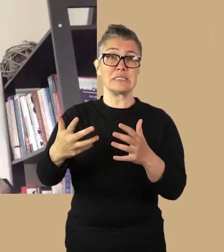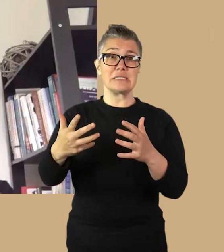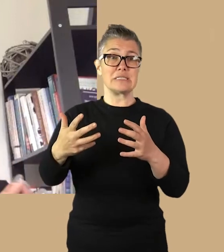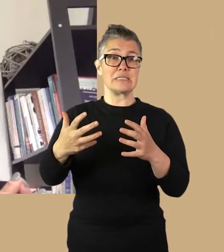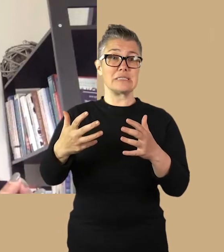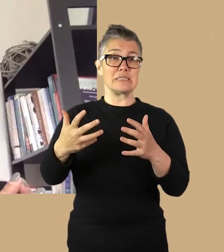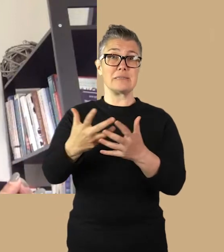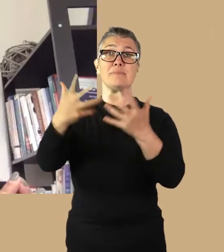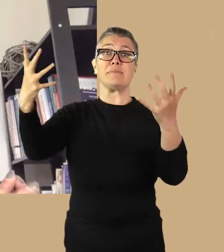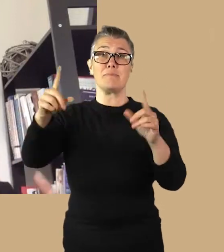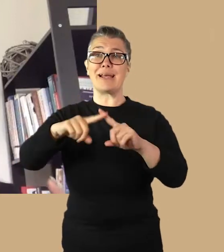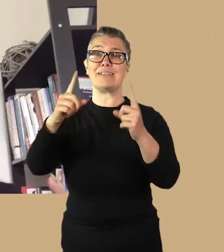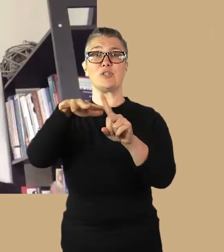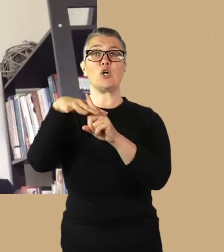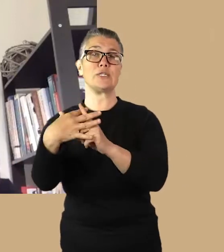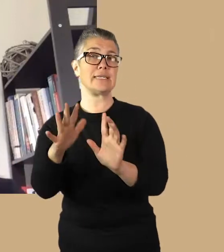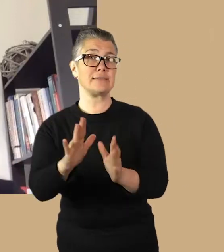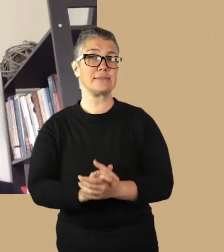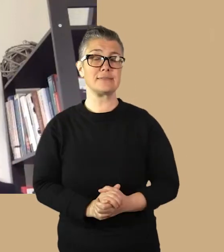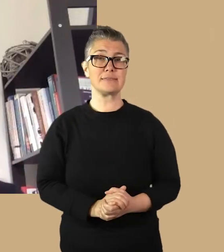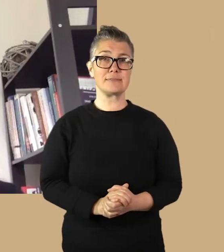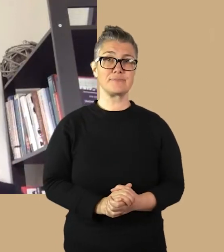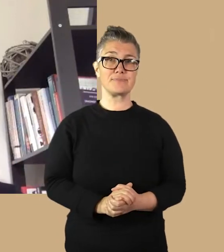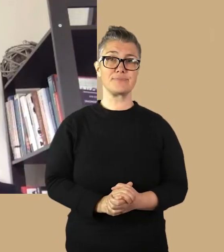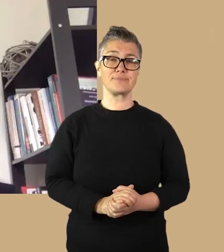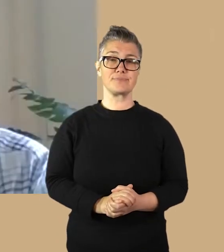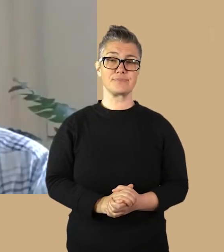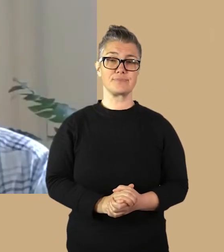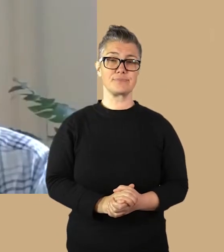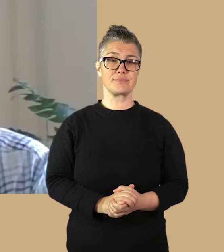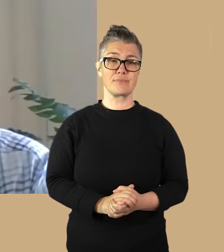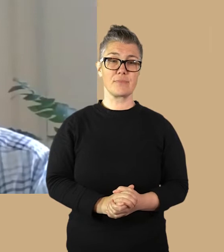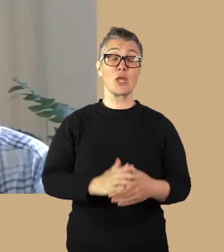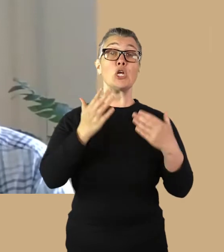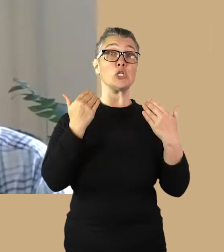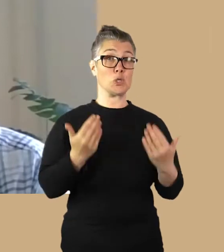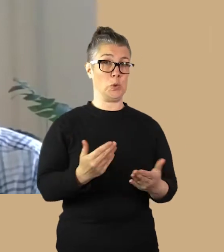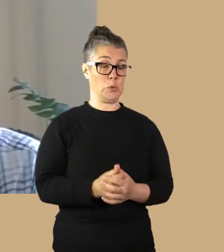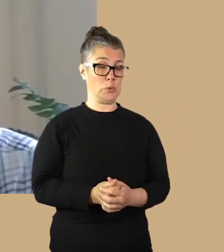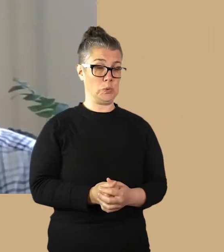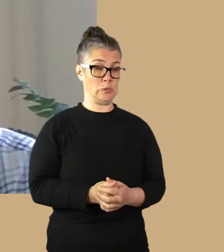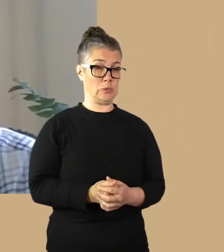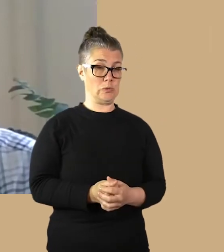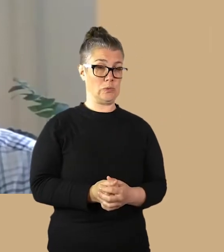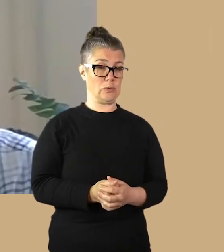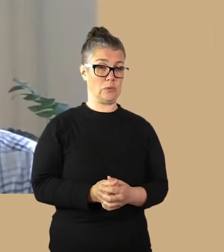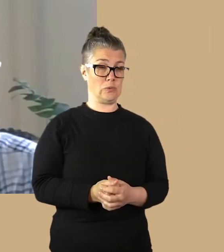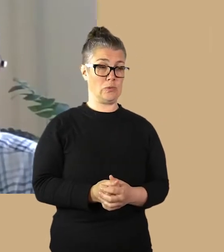issues are much larger, but in a different context. So, Yeah. Kitika,